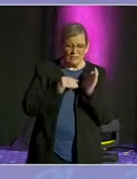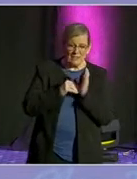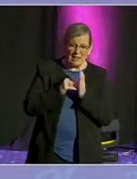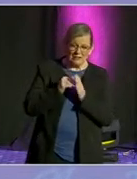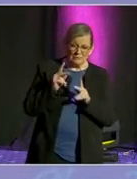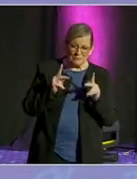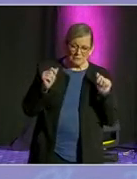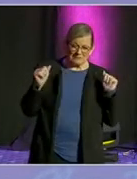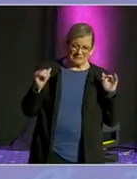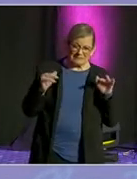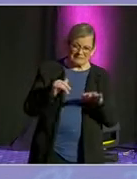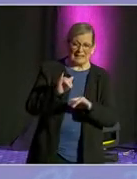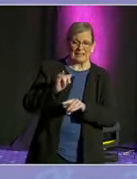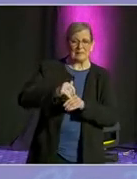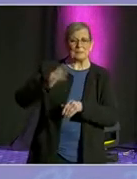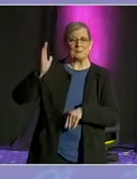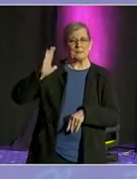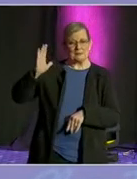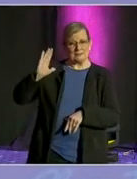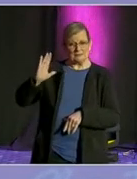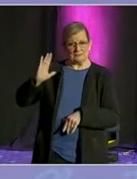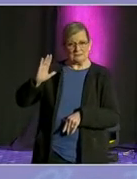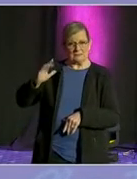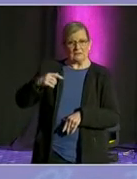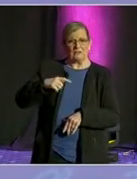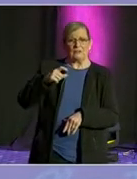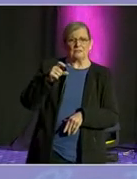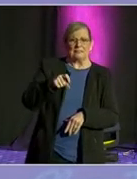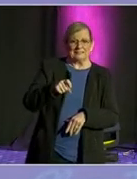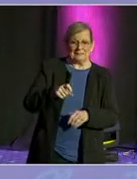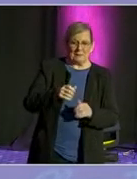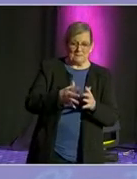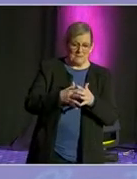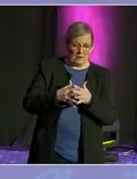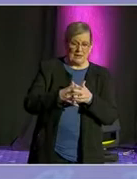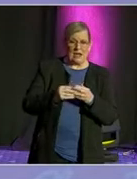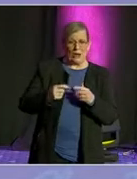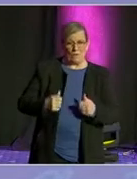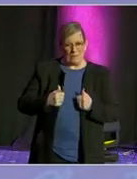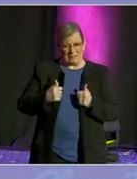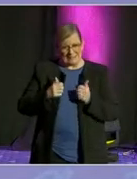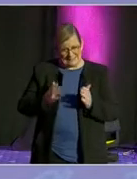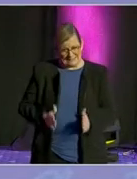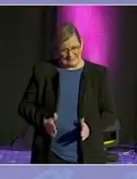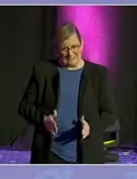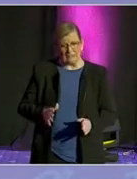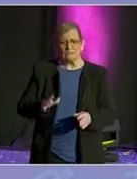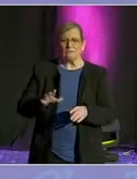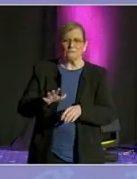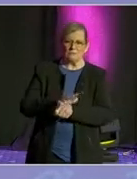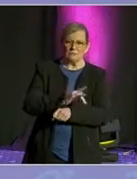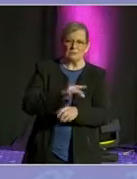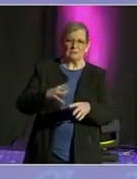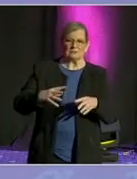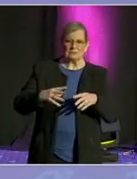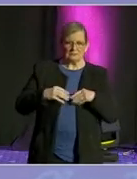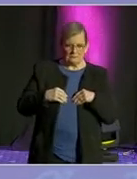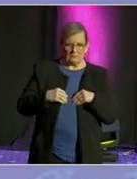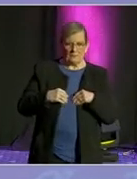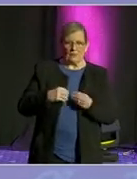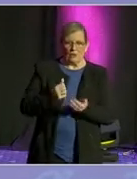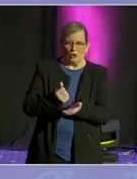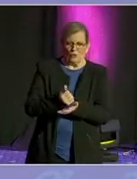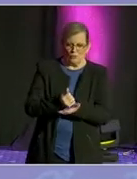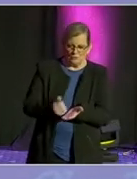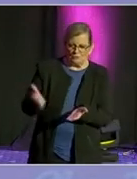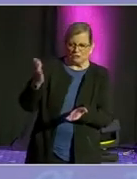our residents and other Americans can still fully embrace the beauty and rich history of the cherry blossoms. This year, I'm excited